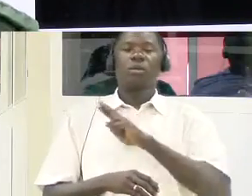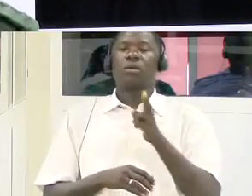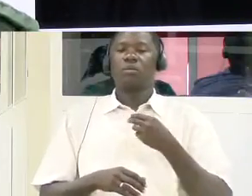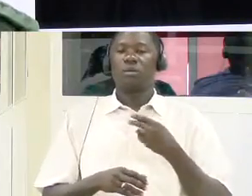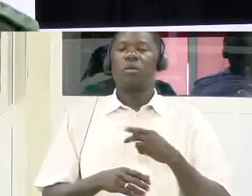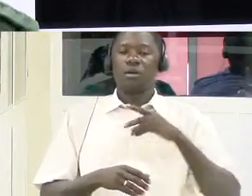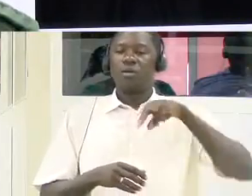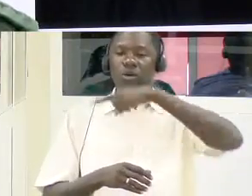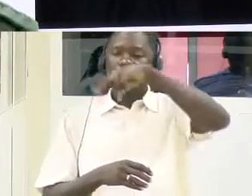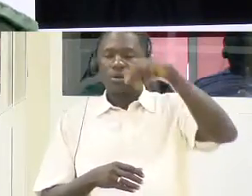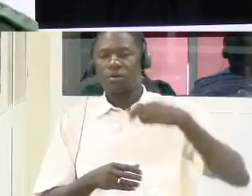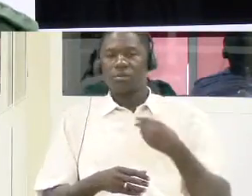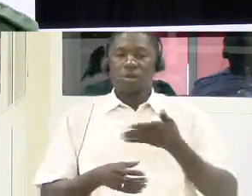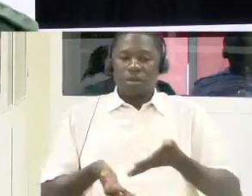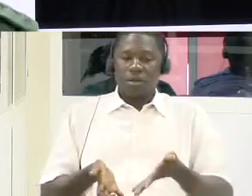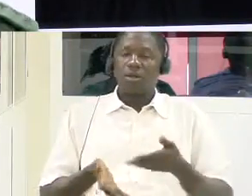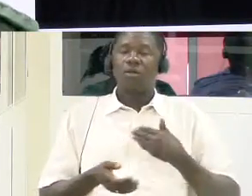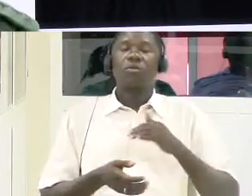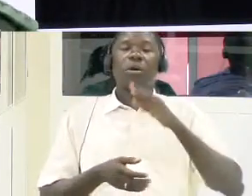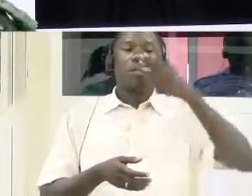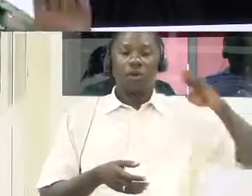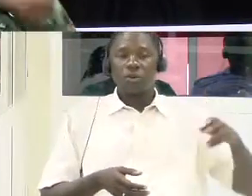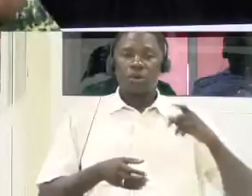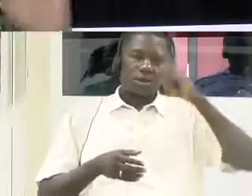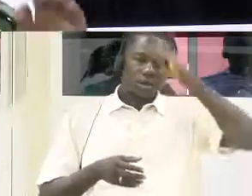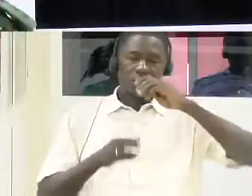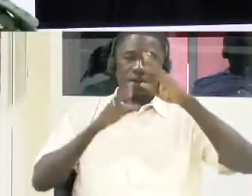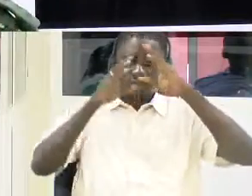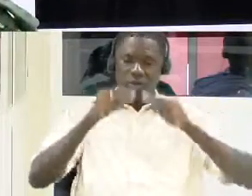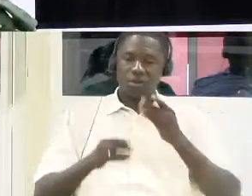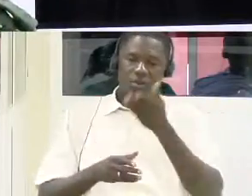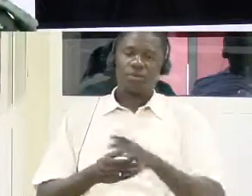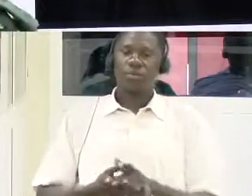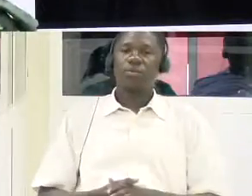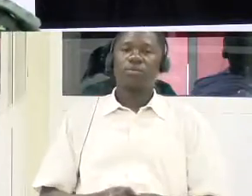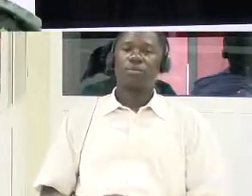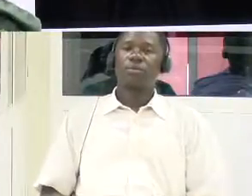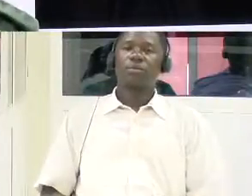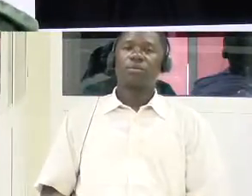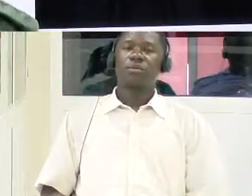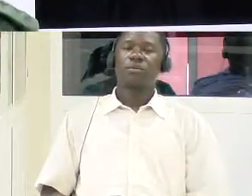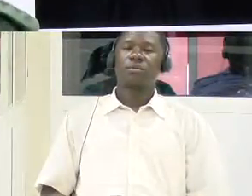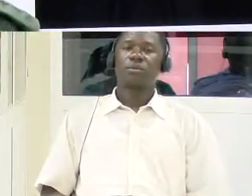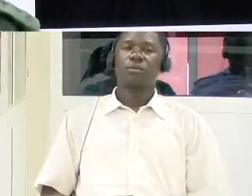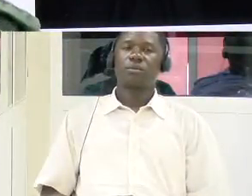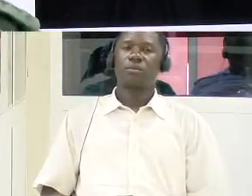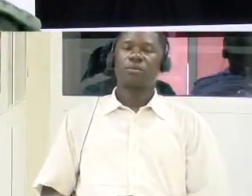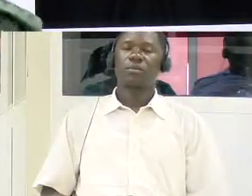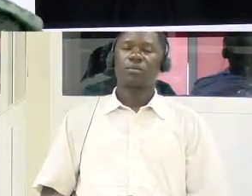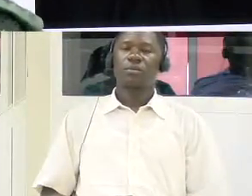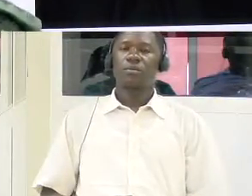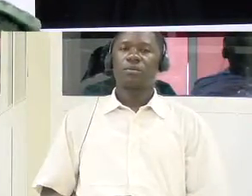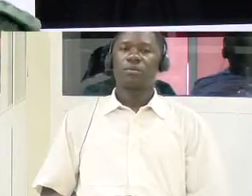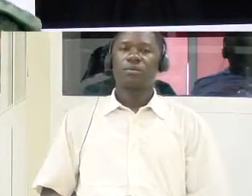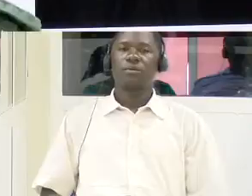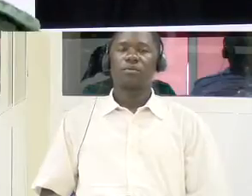going round now. I am at Bakote station." Because I pray Maghrib at the petroleum building. Then from